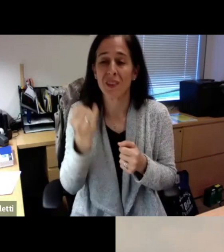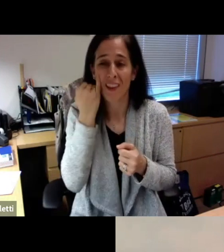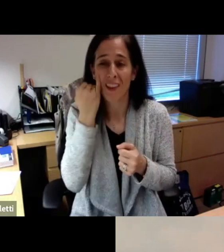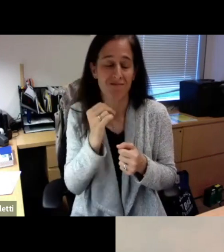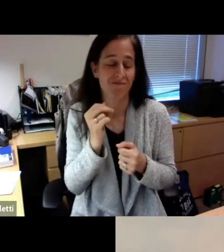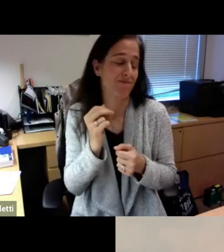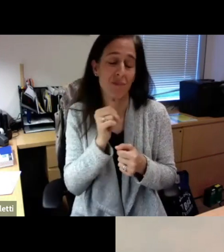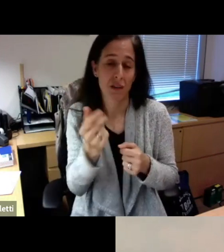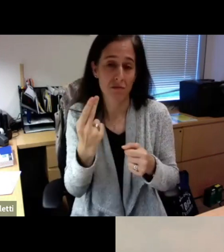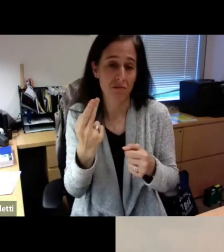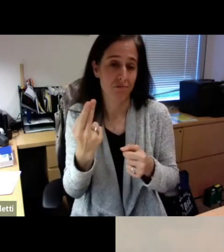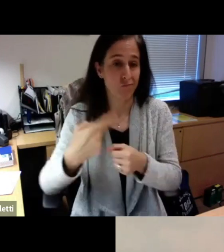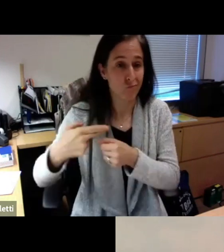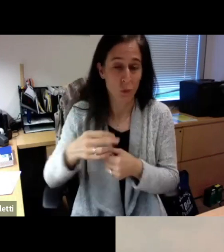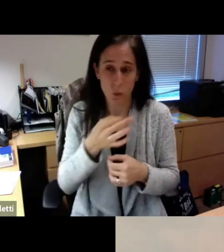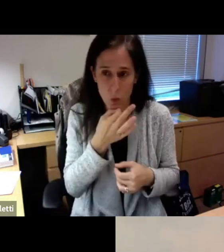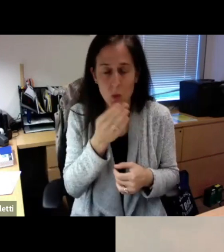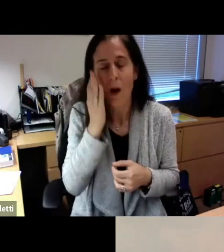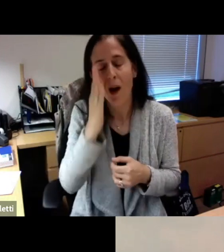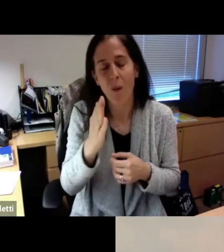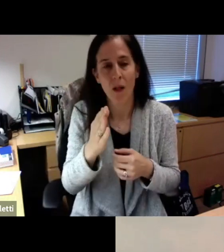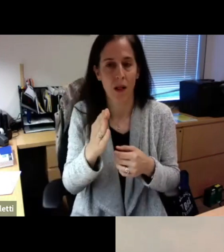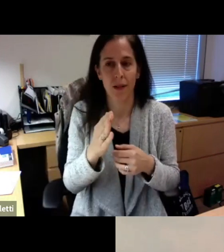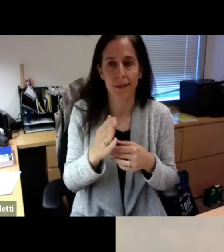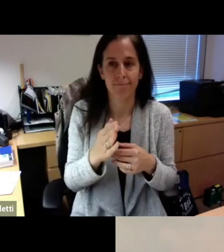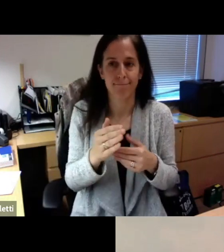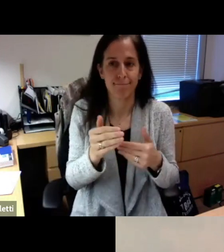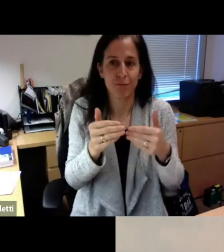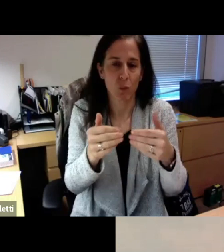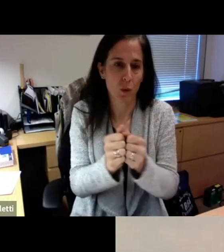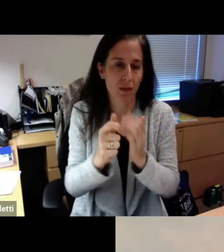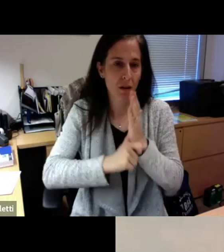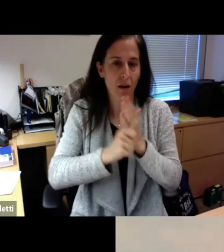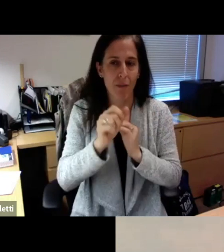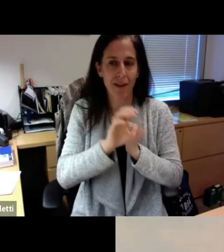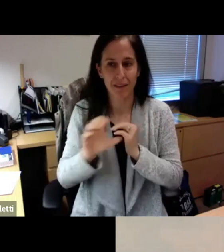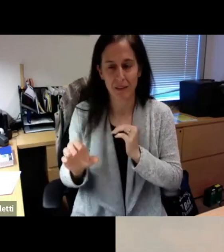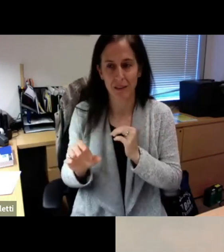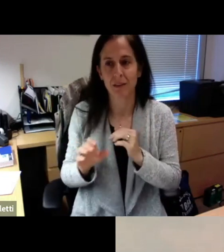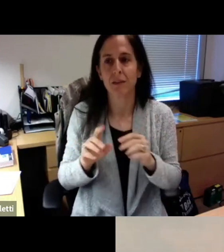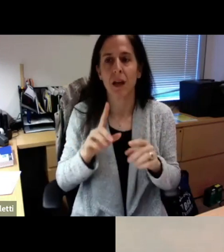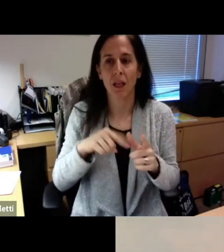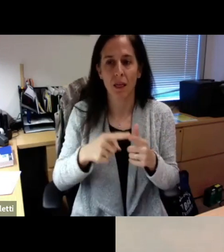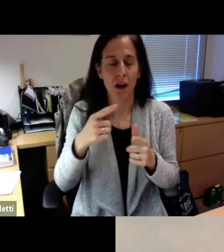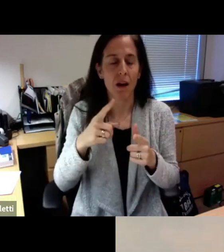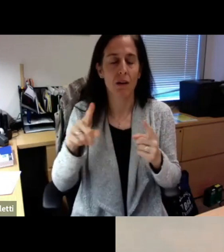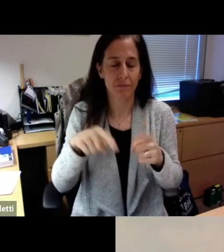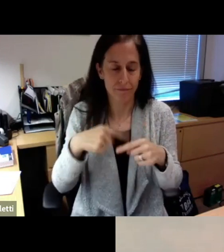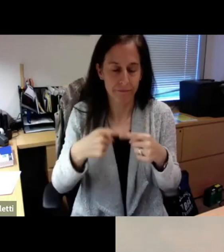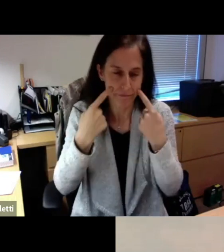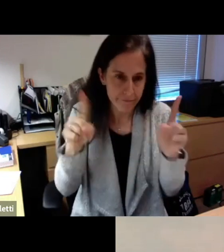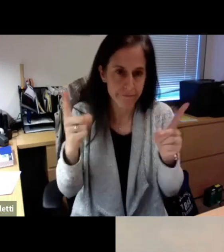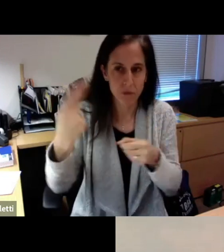provider to arrive. I think we'll give it another minute or two. And if they haven't joined us by then, we